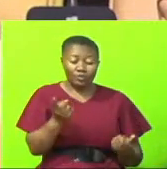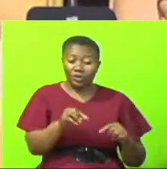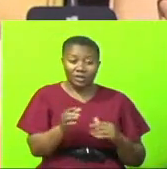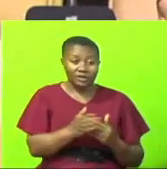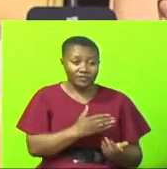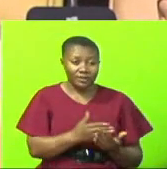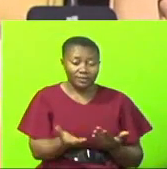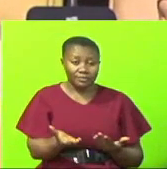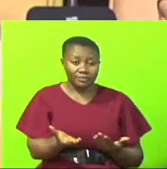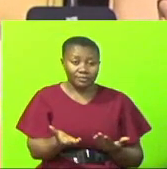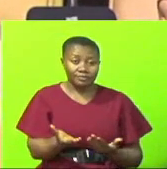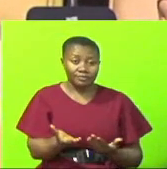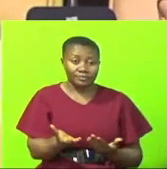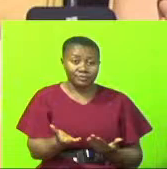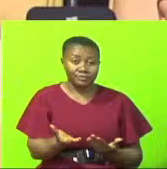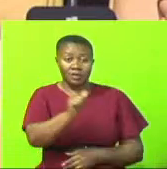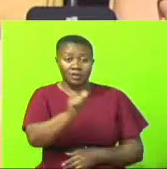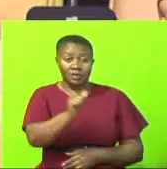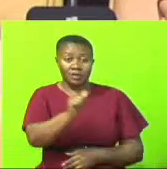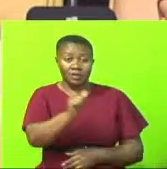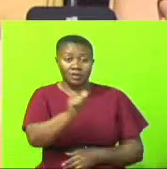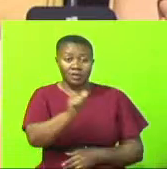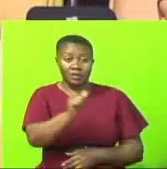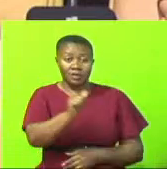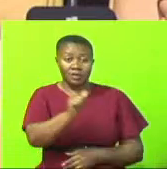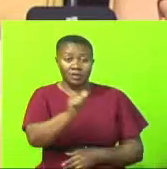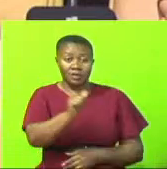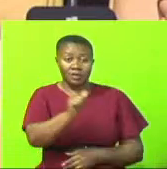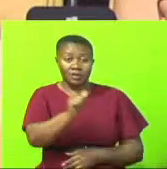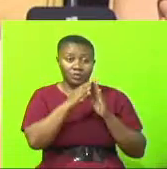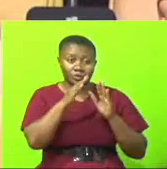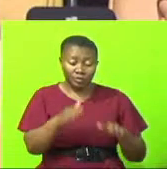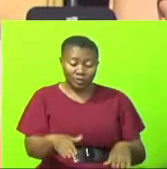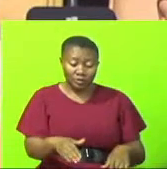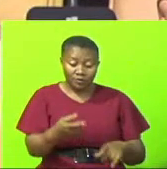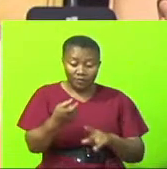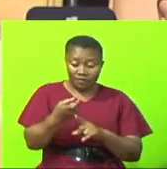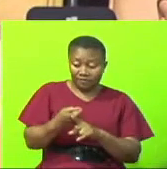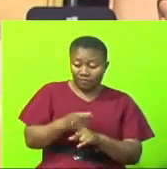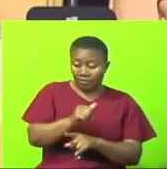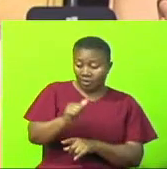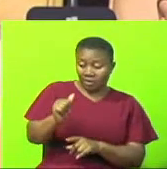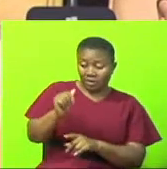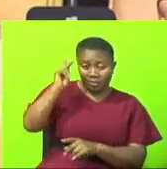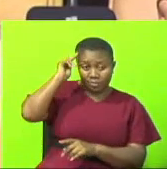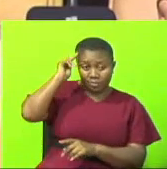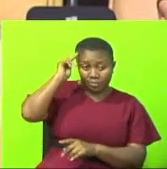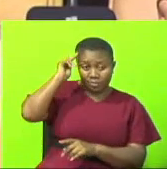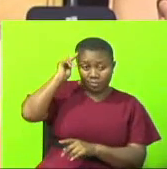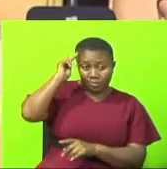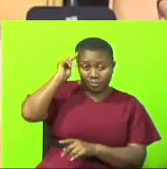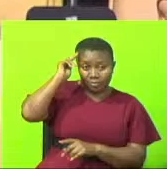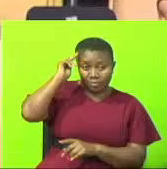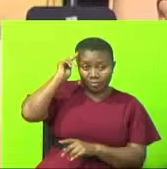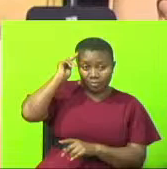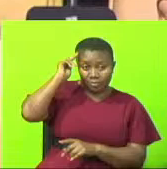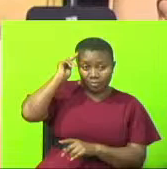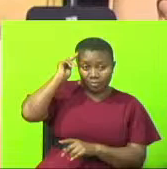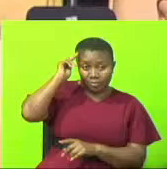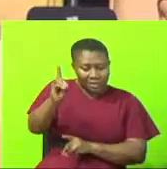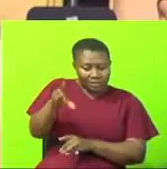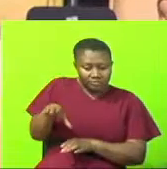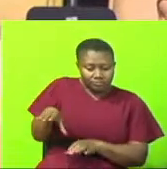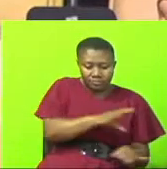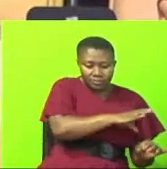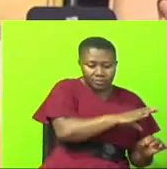a member who has come into this House on the ticket of a party decides to go independent, the Constitution